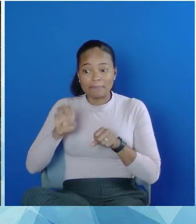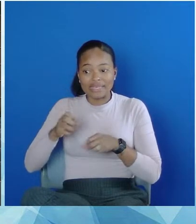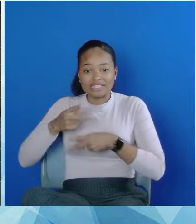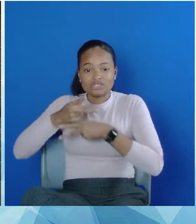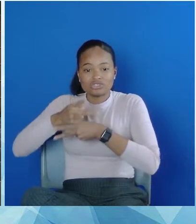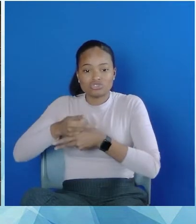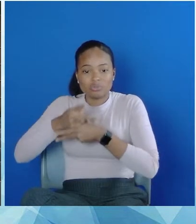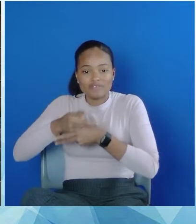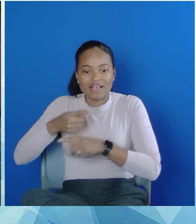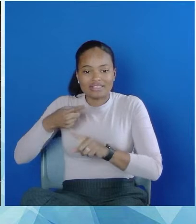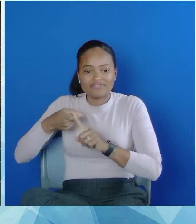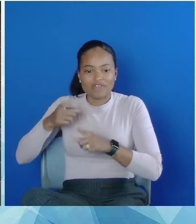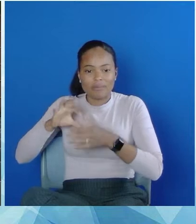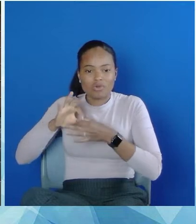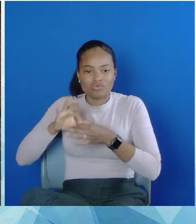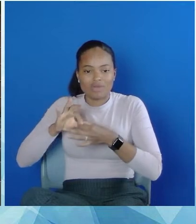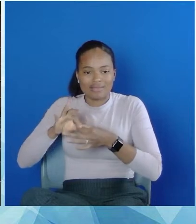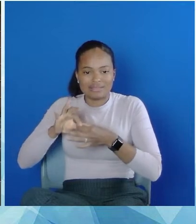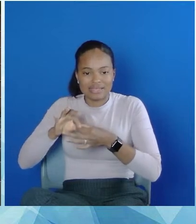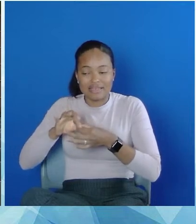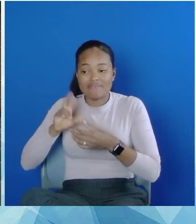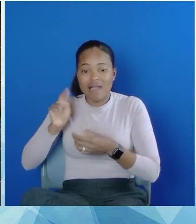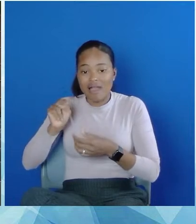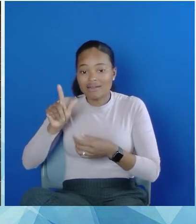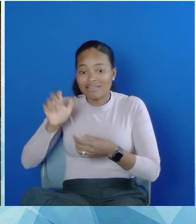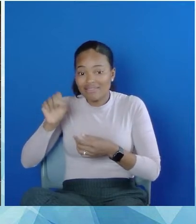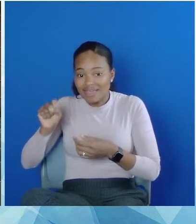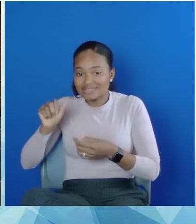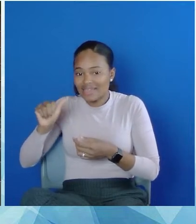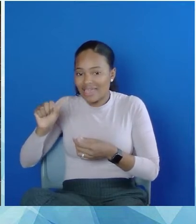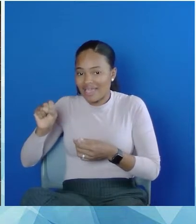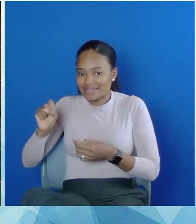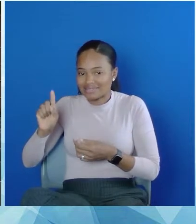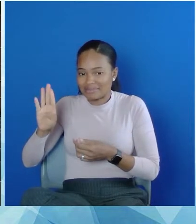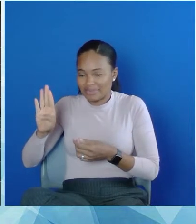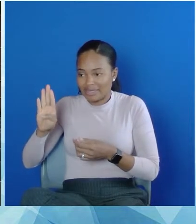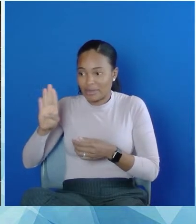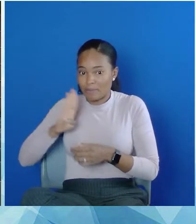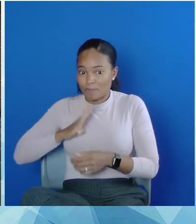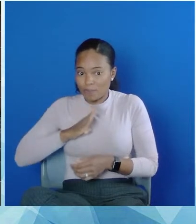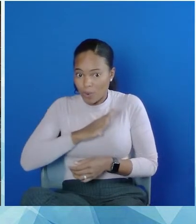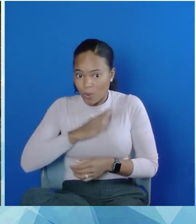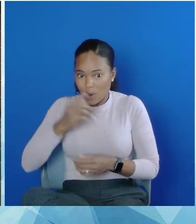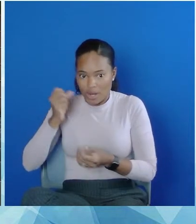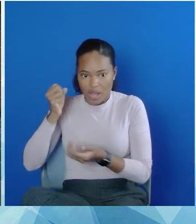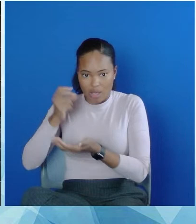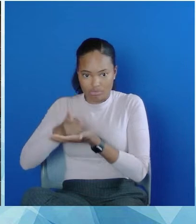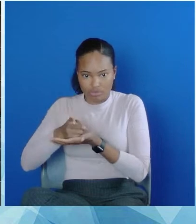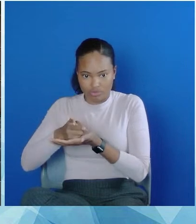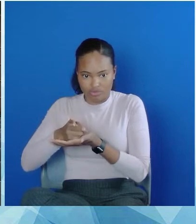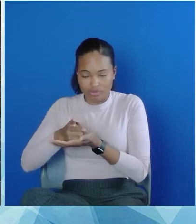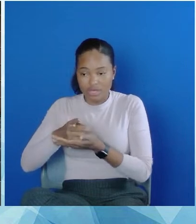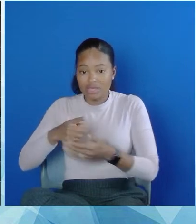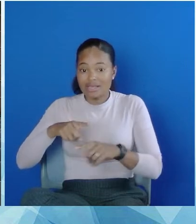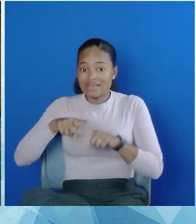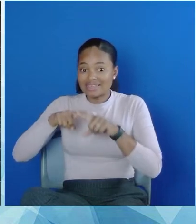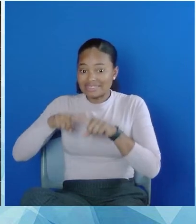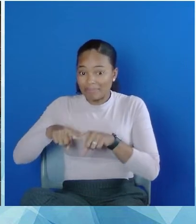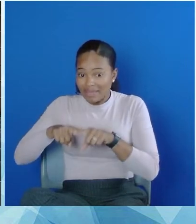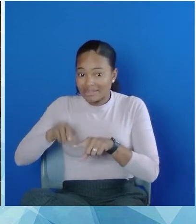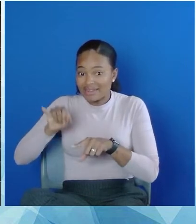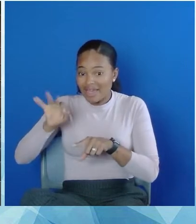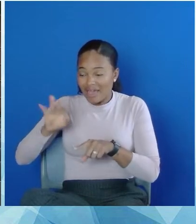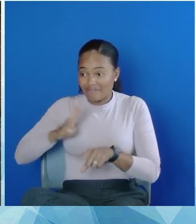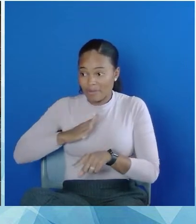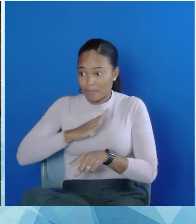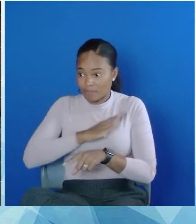relative unless it's by consent of the ASDB board. A dependent of an ASDB board member cannot be